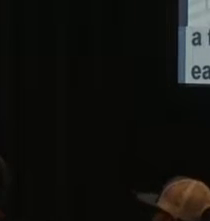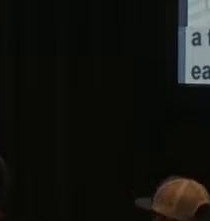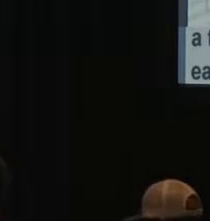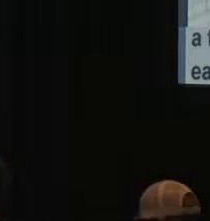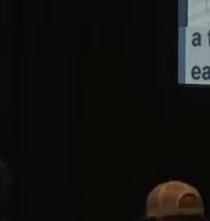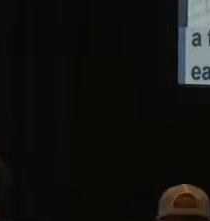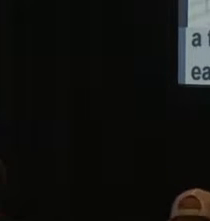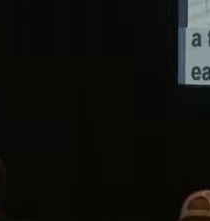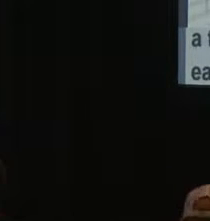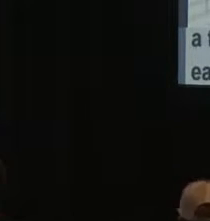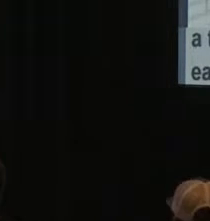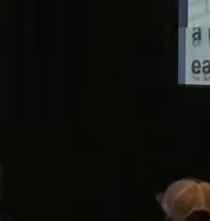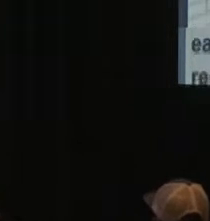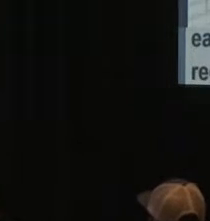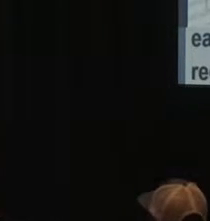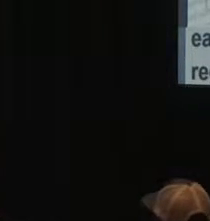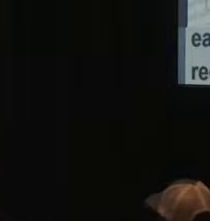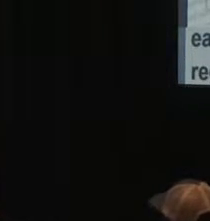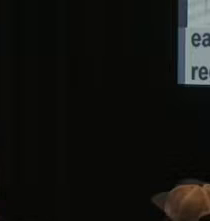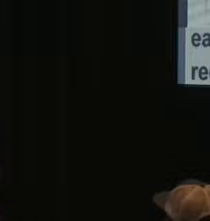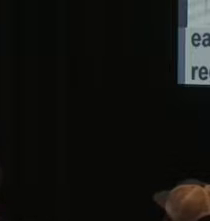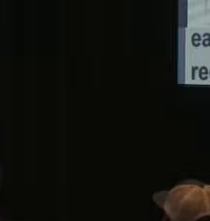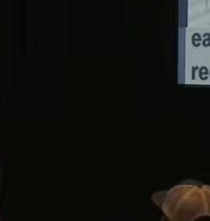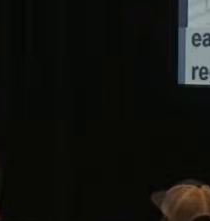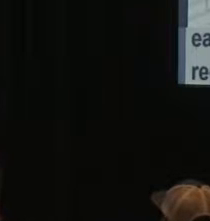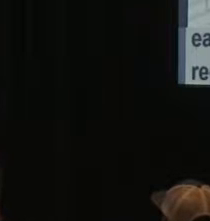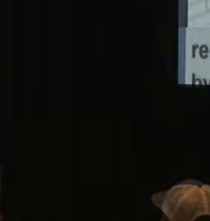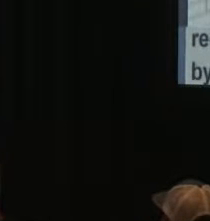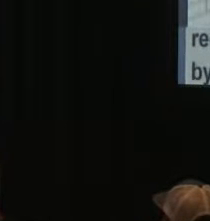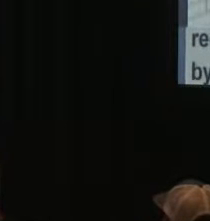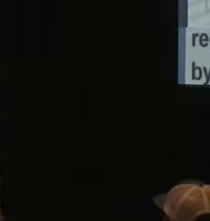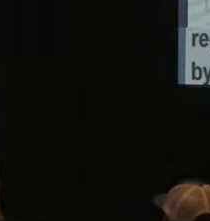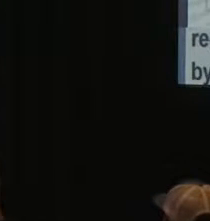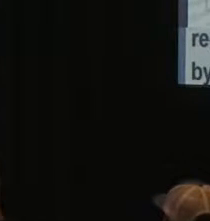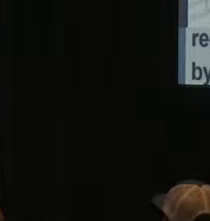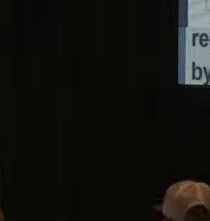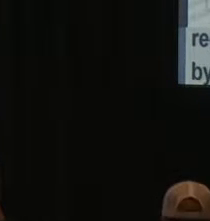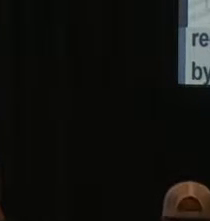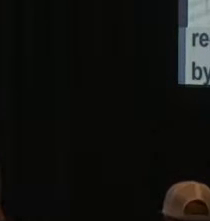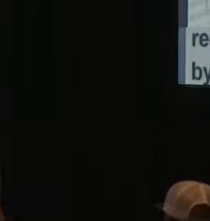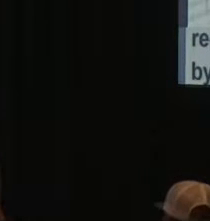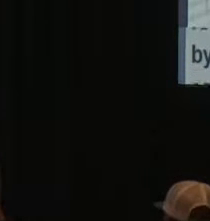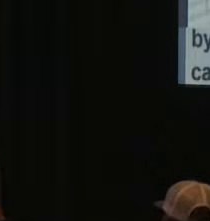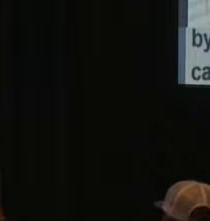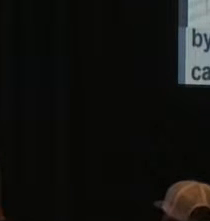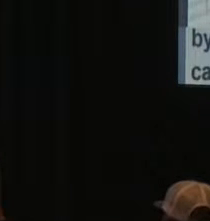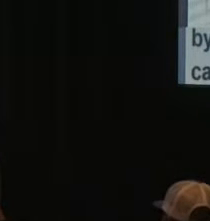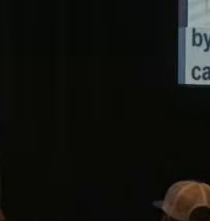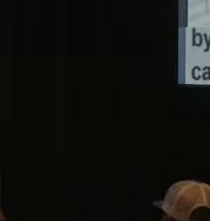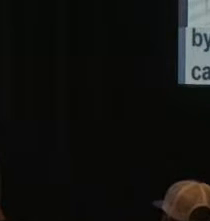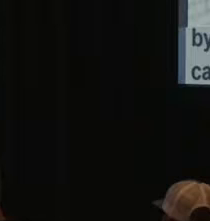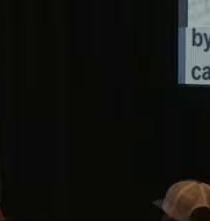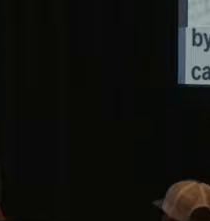In 2013, Karen was selected as the Water Star by the Alliance for Water Efficiency based on her career achievements in